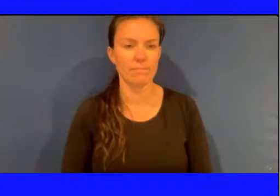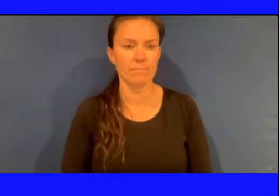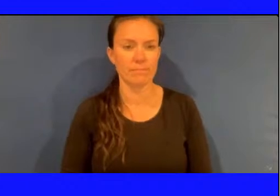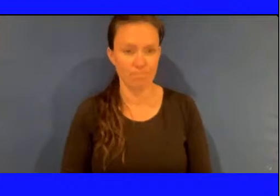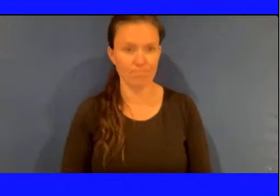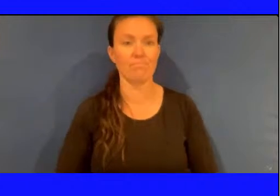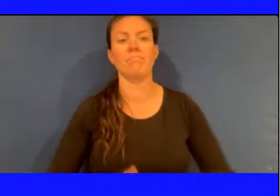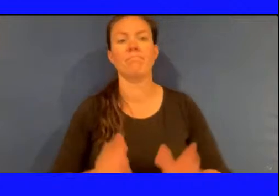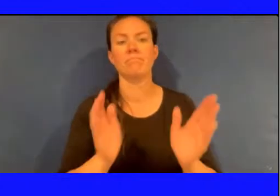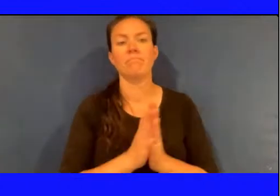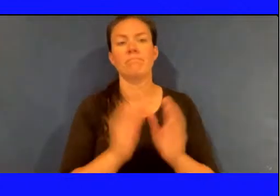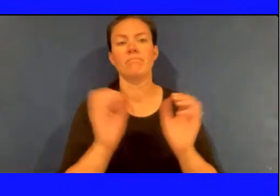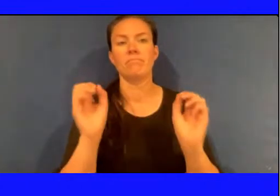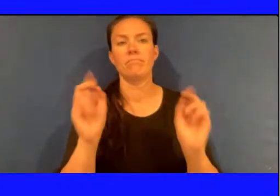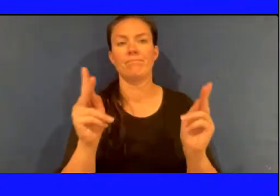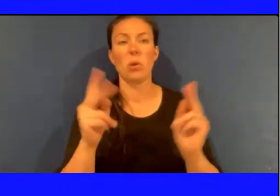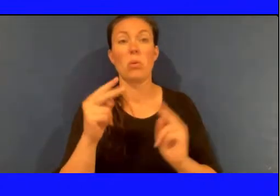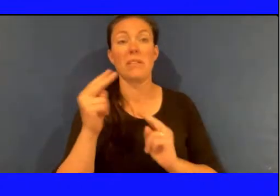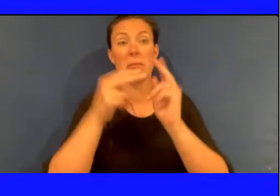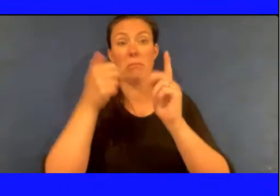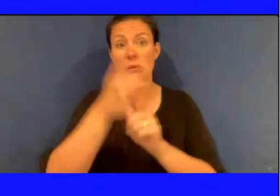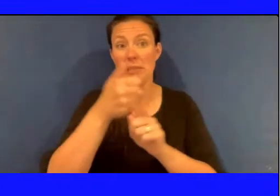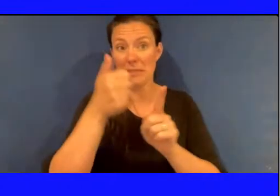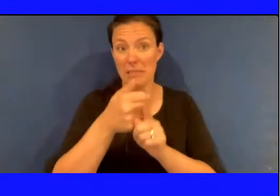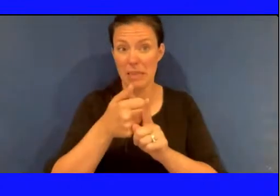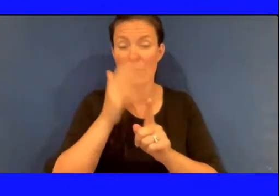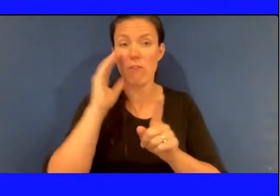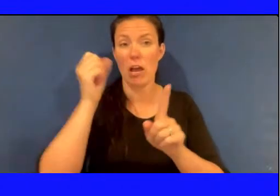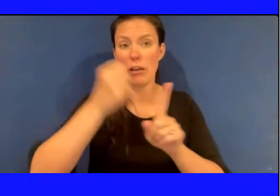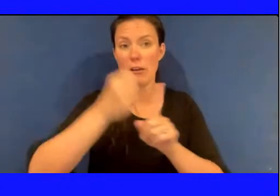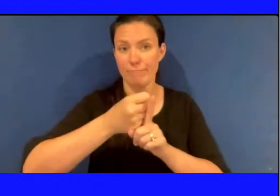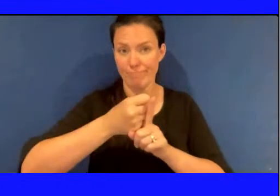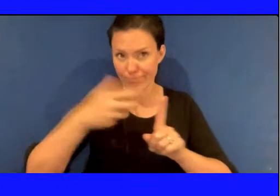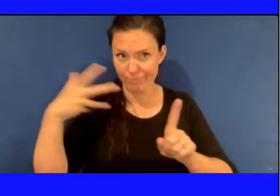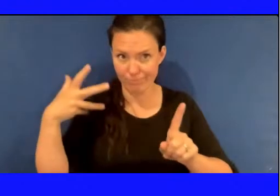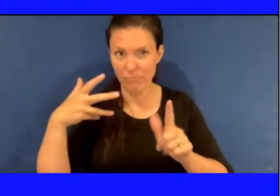Okay, so I'm going to dive into the building, and then I'm going to dive back into sort of how